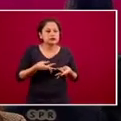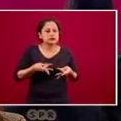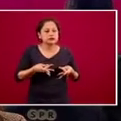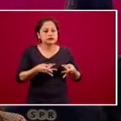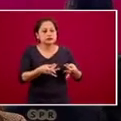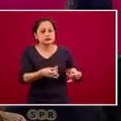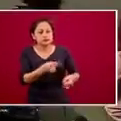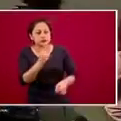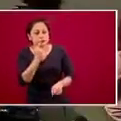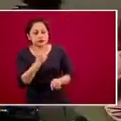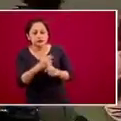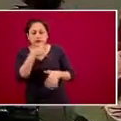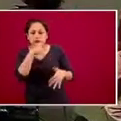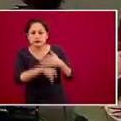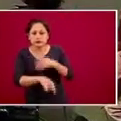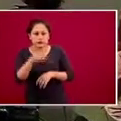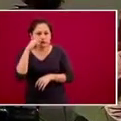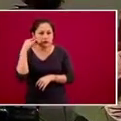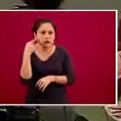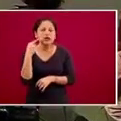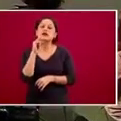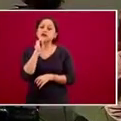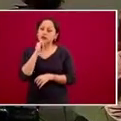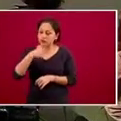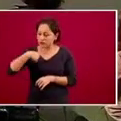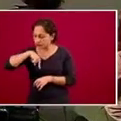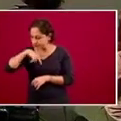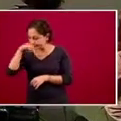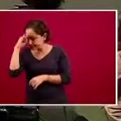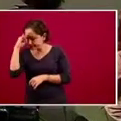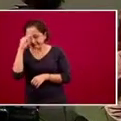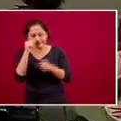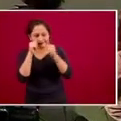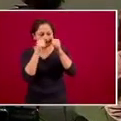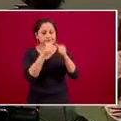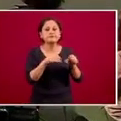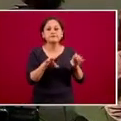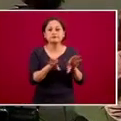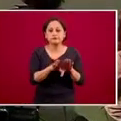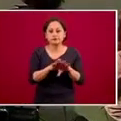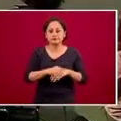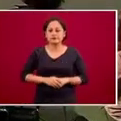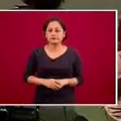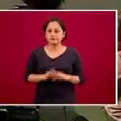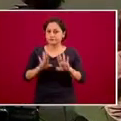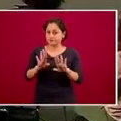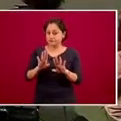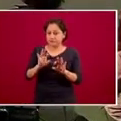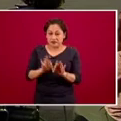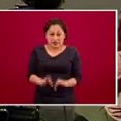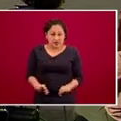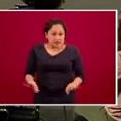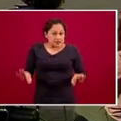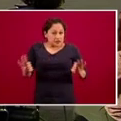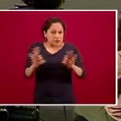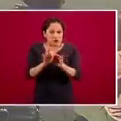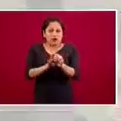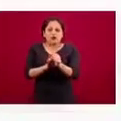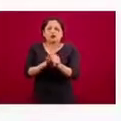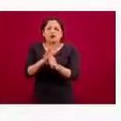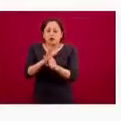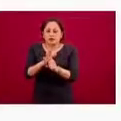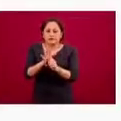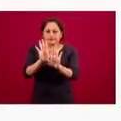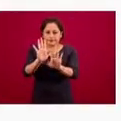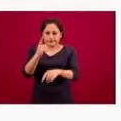been preparing and implementing strategies that are aimed to at preventing what will happen several weeks from